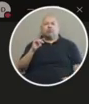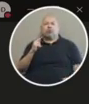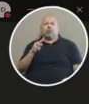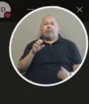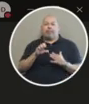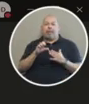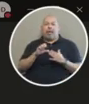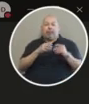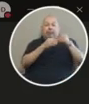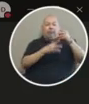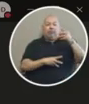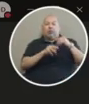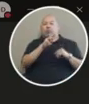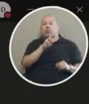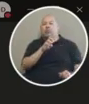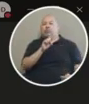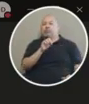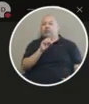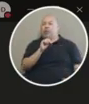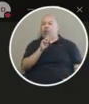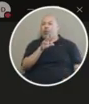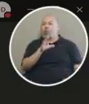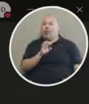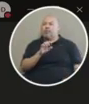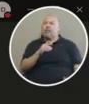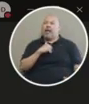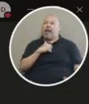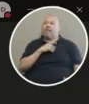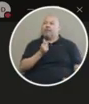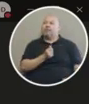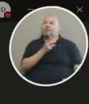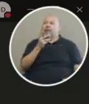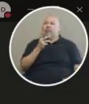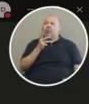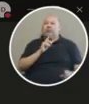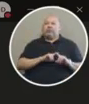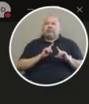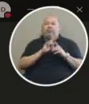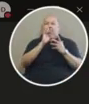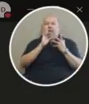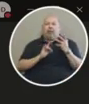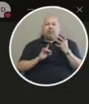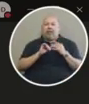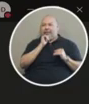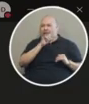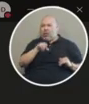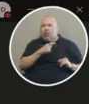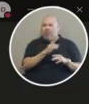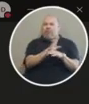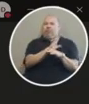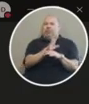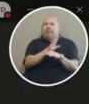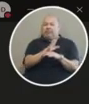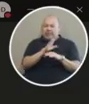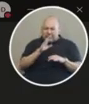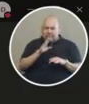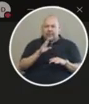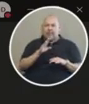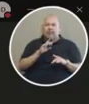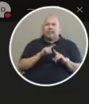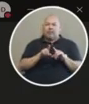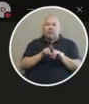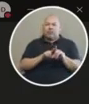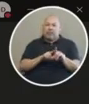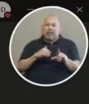the resource section, there is a number of different options. There's not only for businesses,